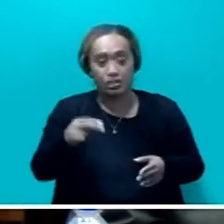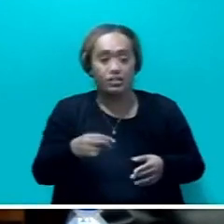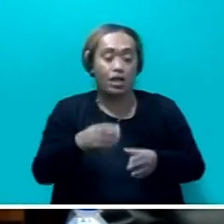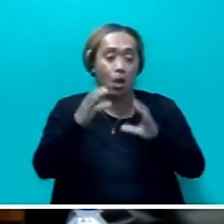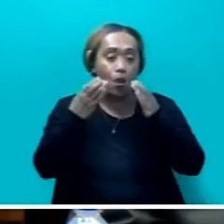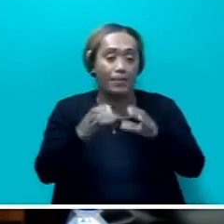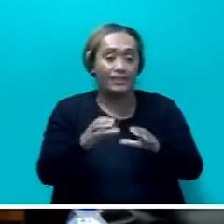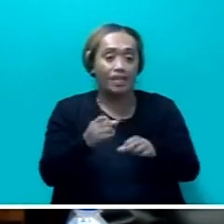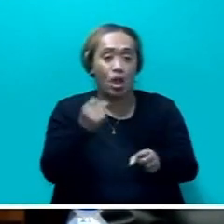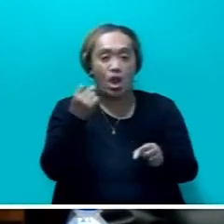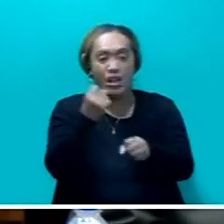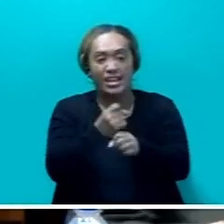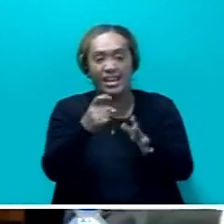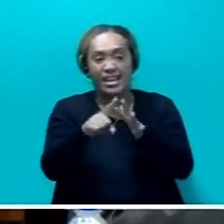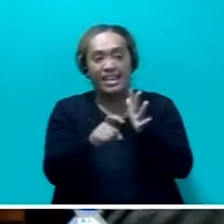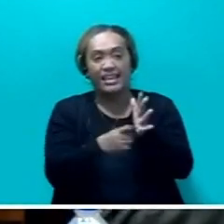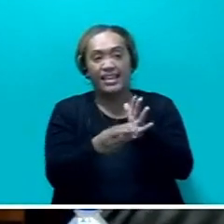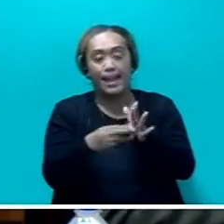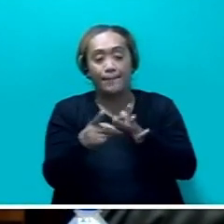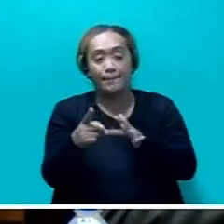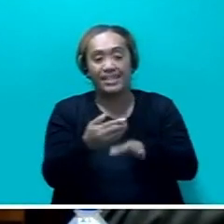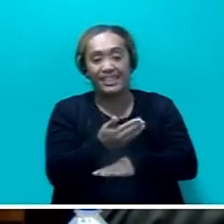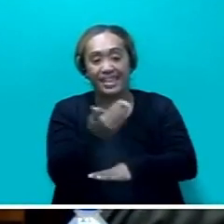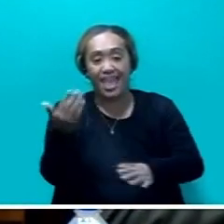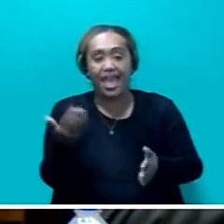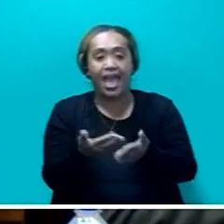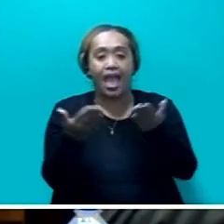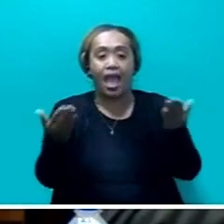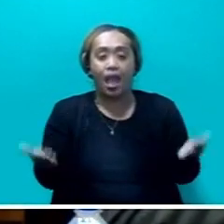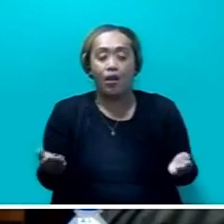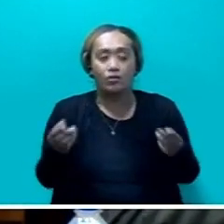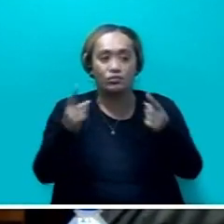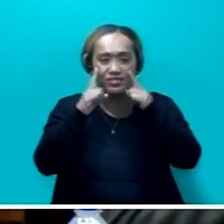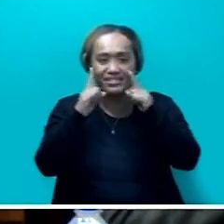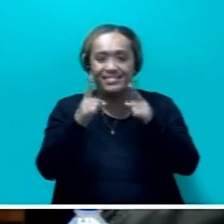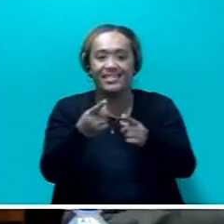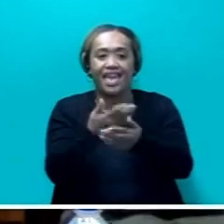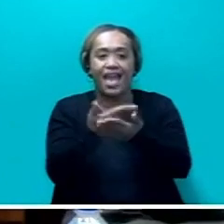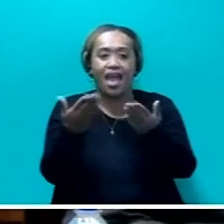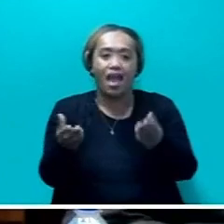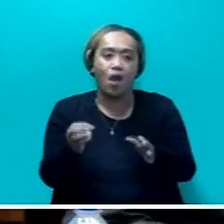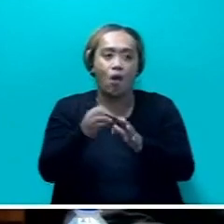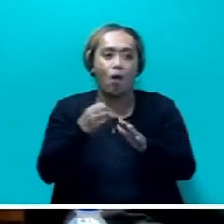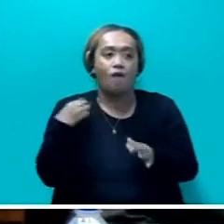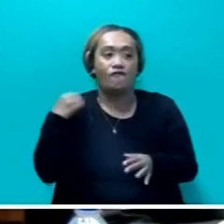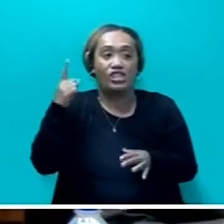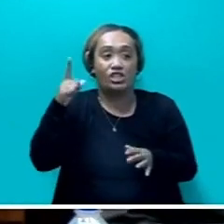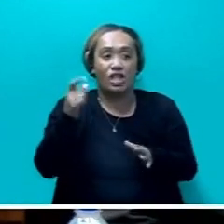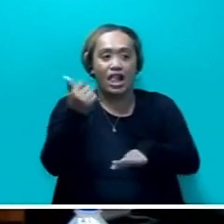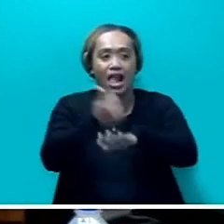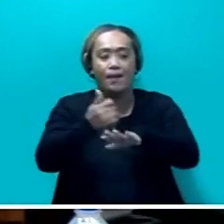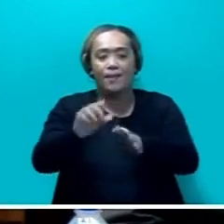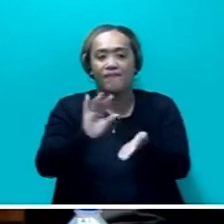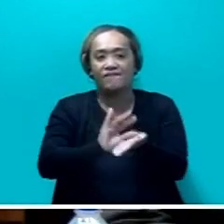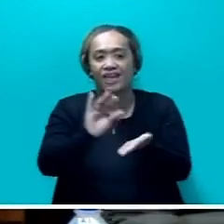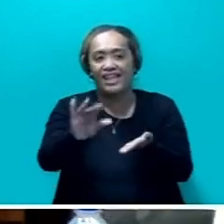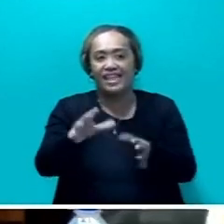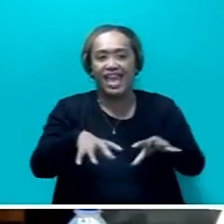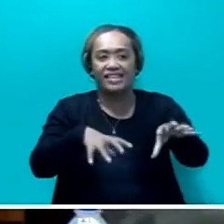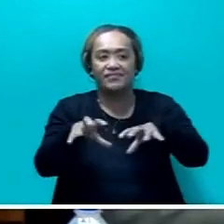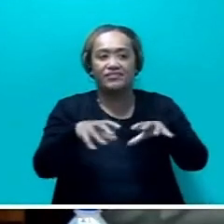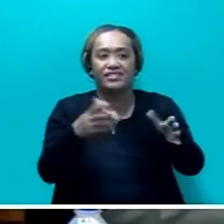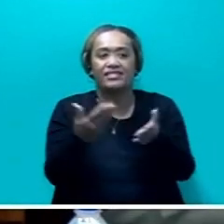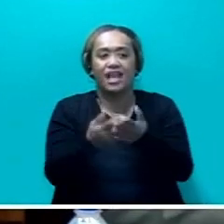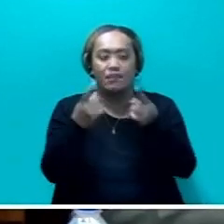has been established to organize and oversee all official government-funded activities and events to mark the intent and purpose